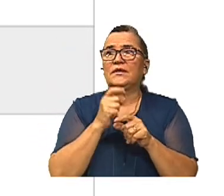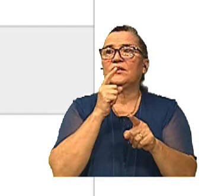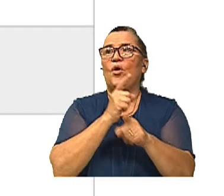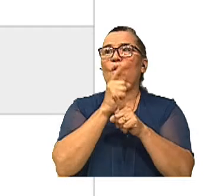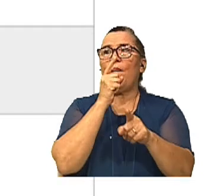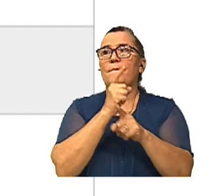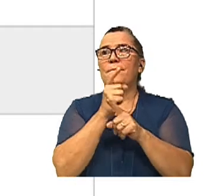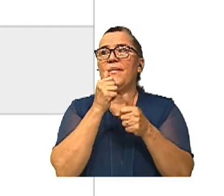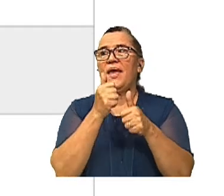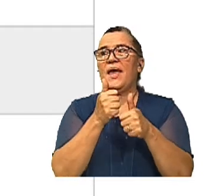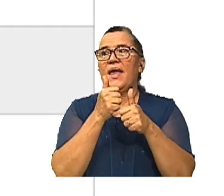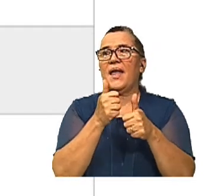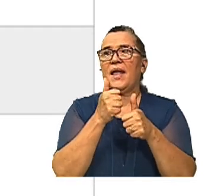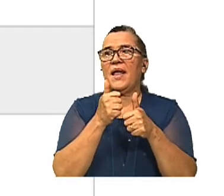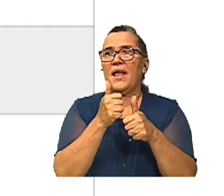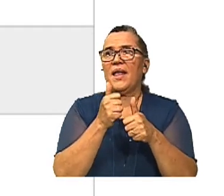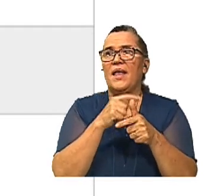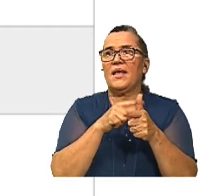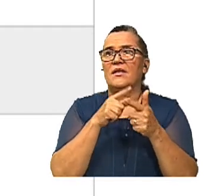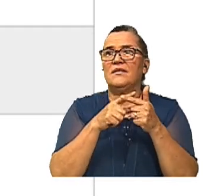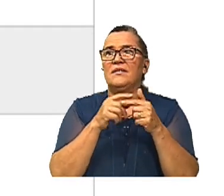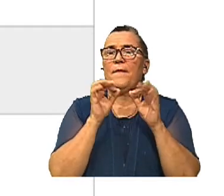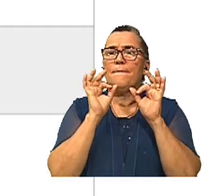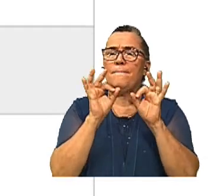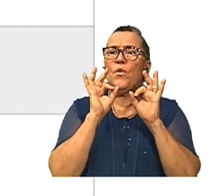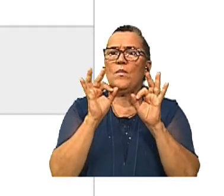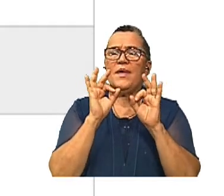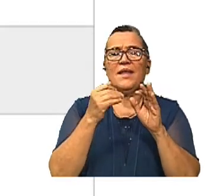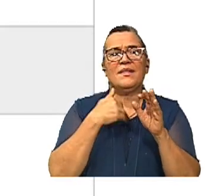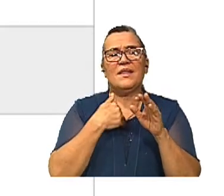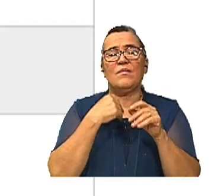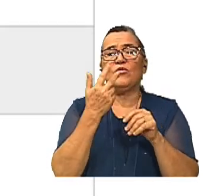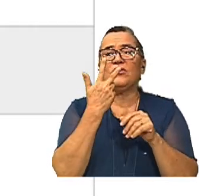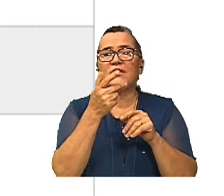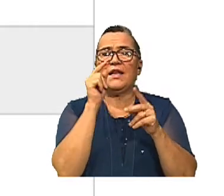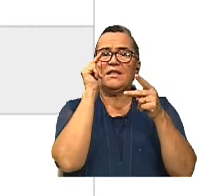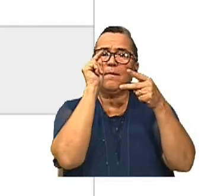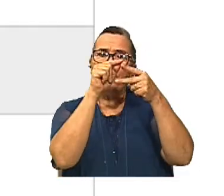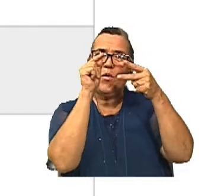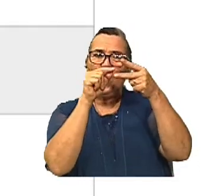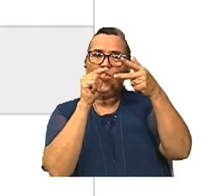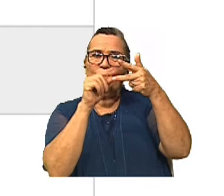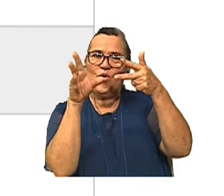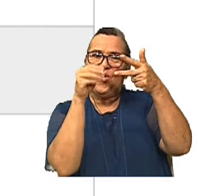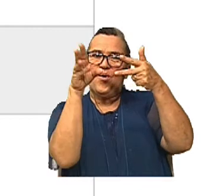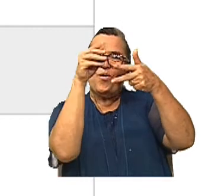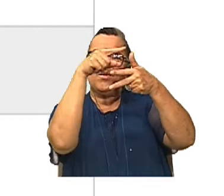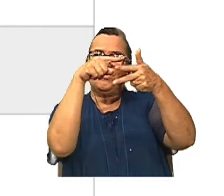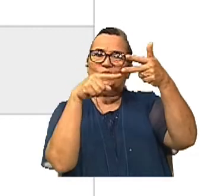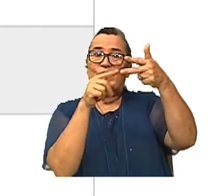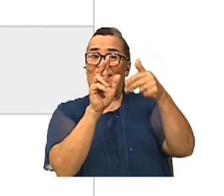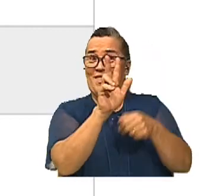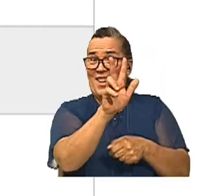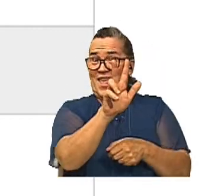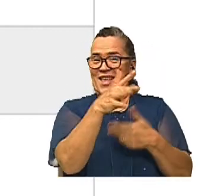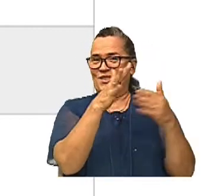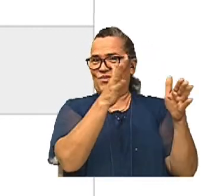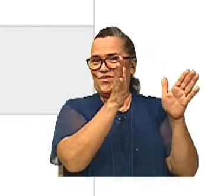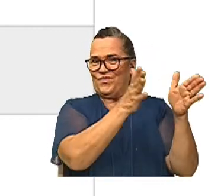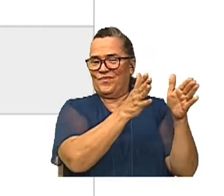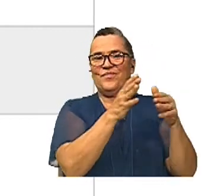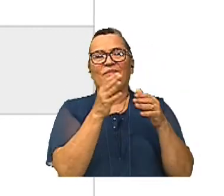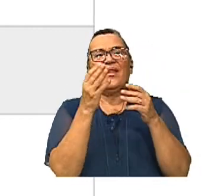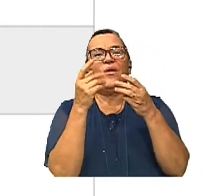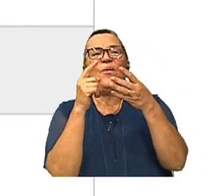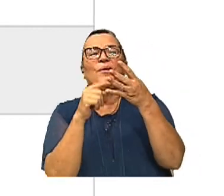Yes, we achieved it. Of course, we have 3 points in there, right? Well, okay, let's